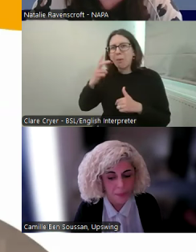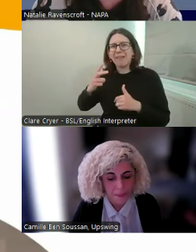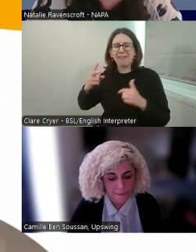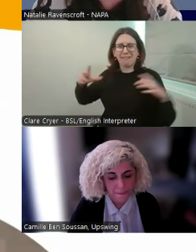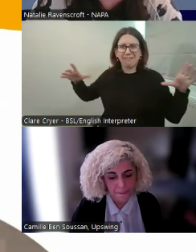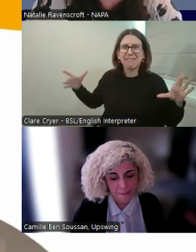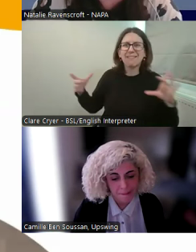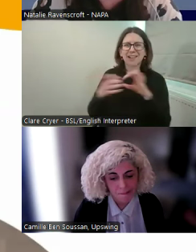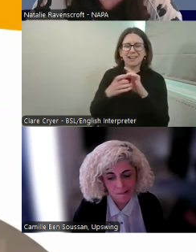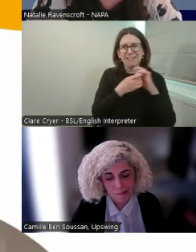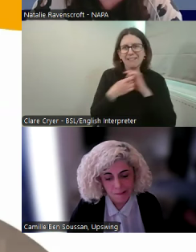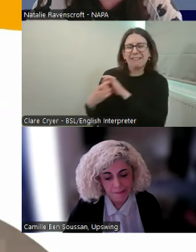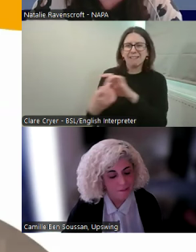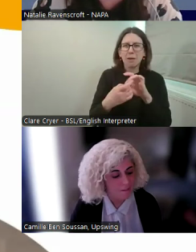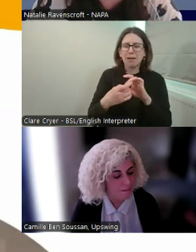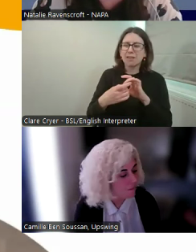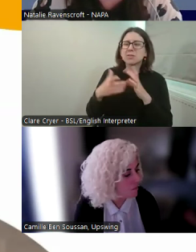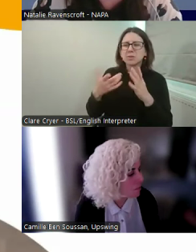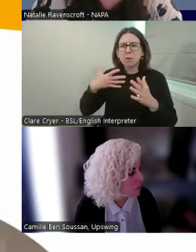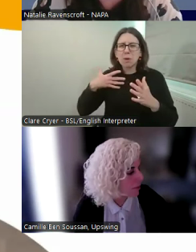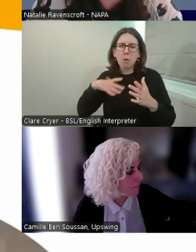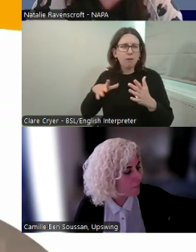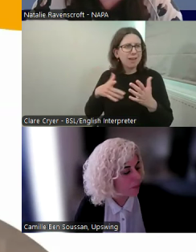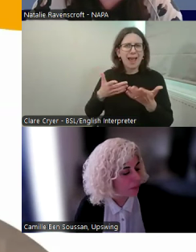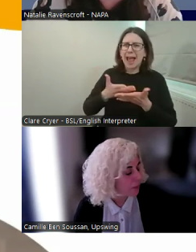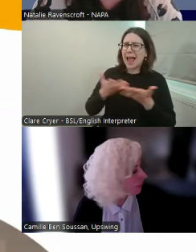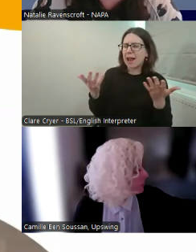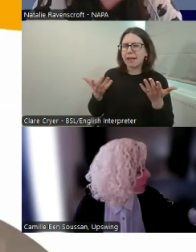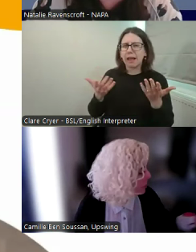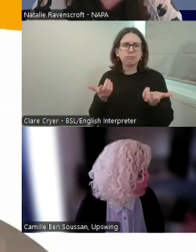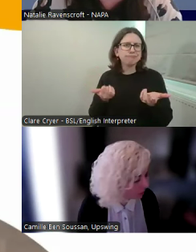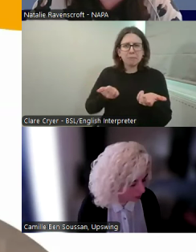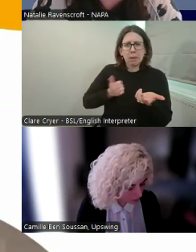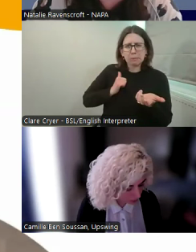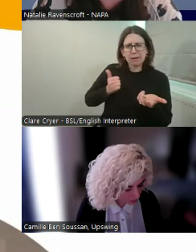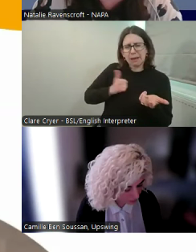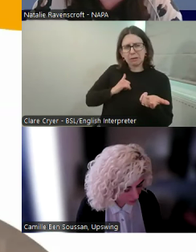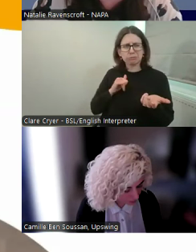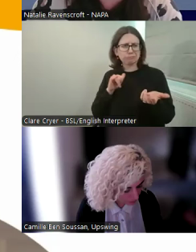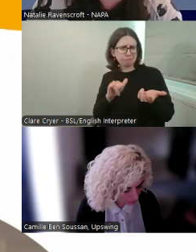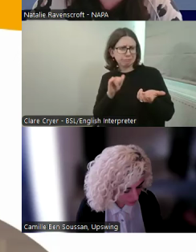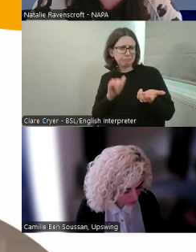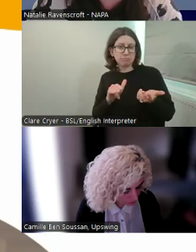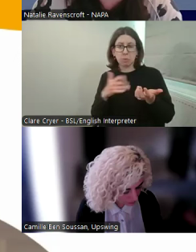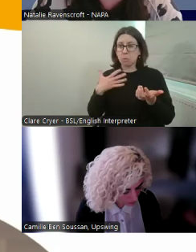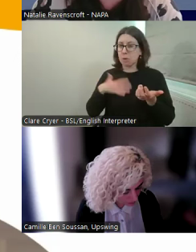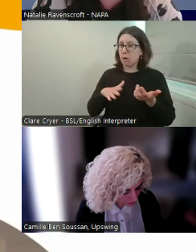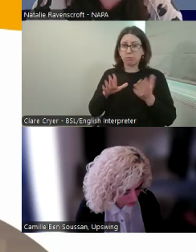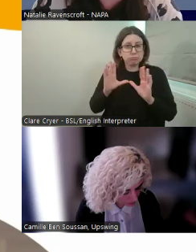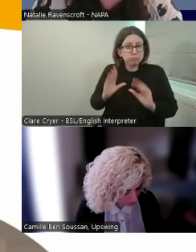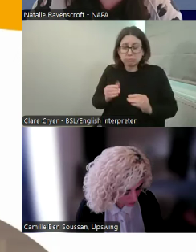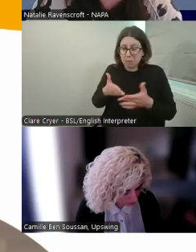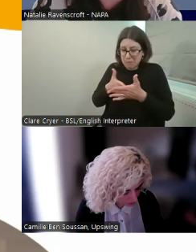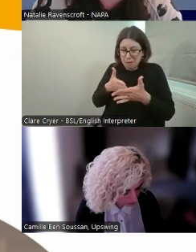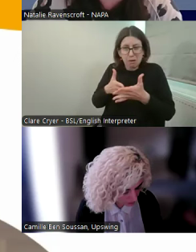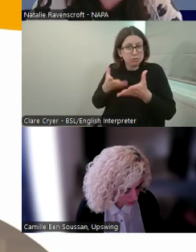challenging the preconceptions of what arts in care homes looks like, and the expertise in how to work, negotiate that kind of arts